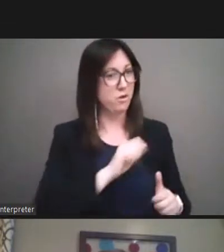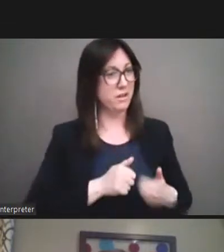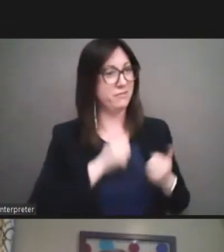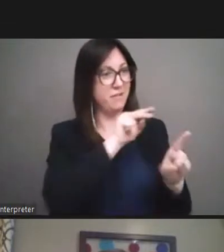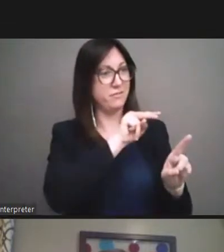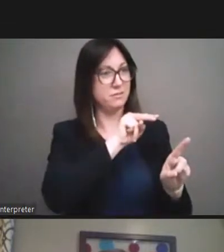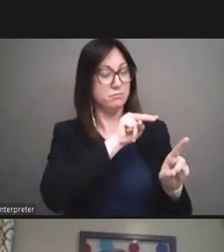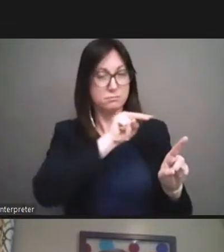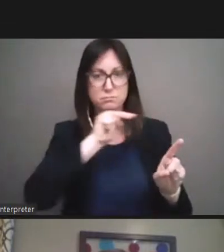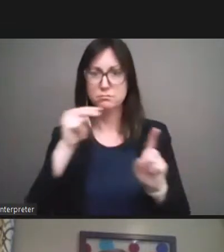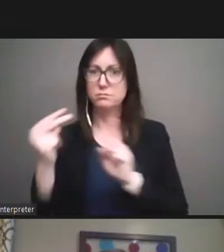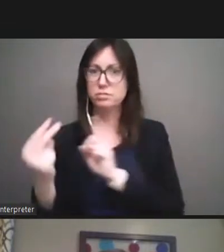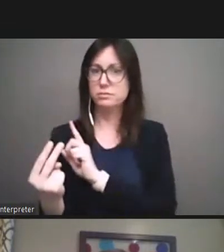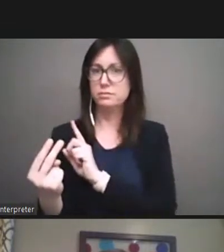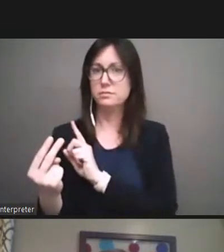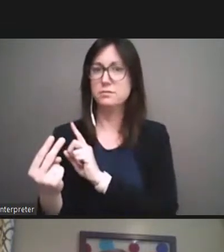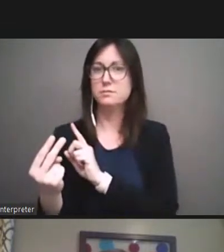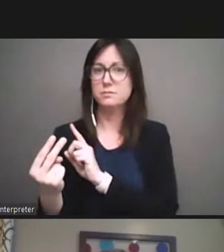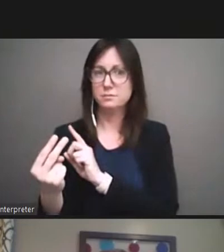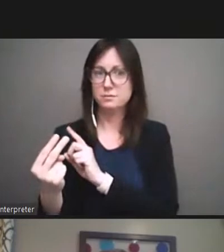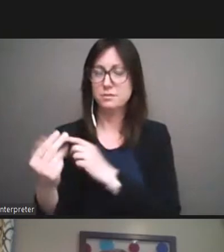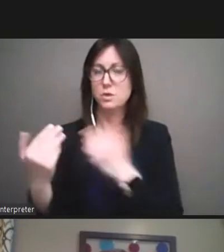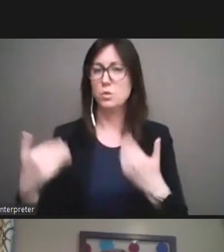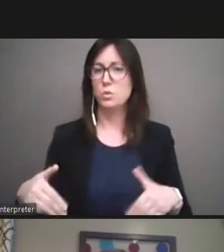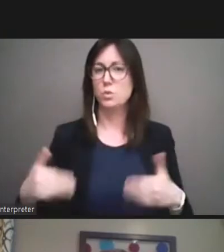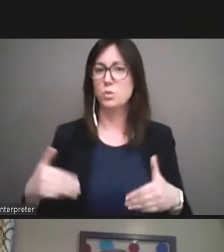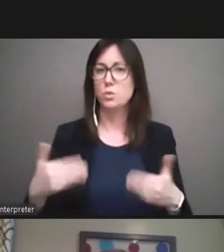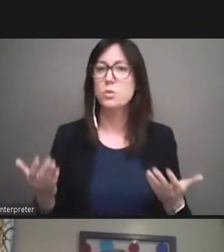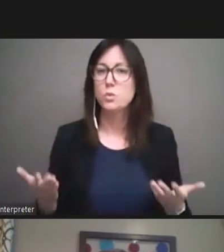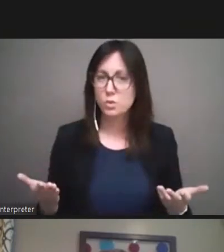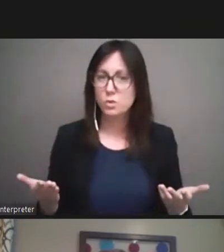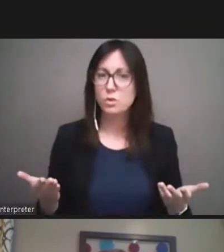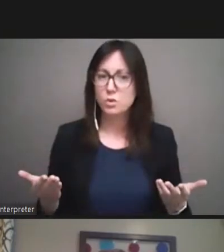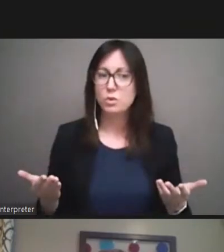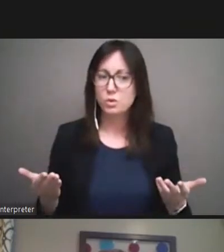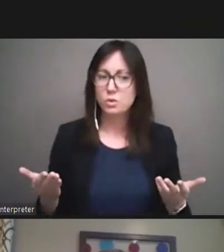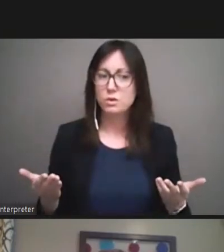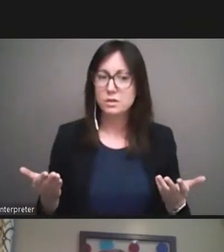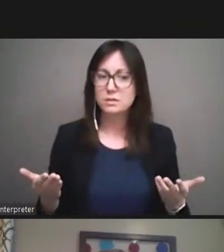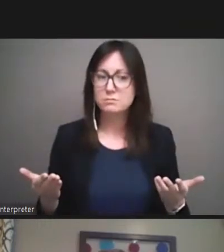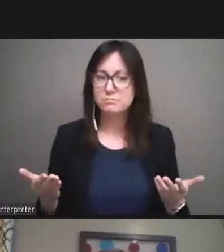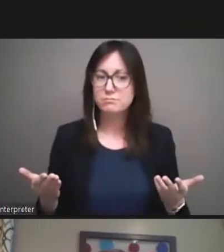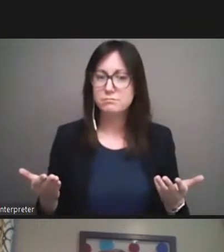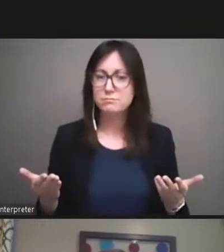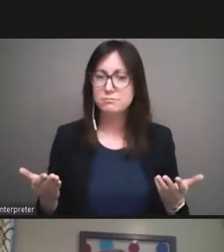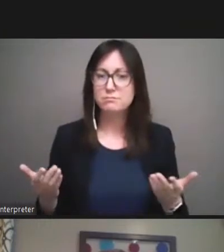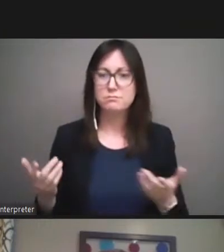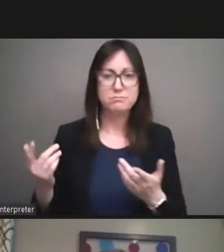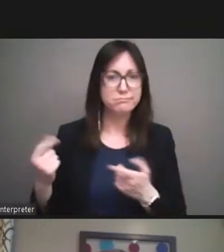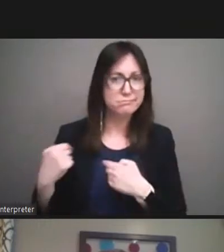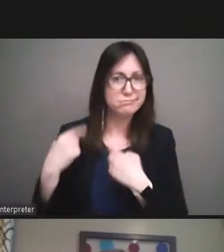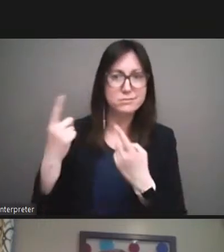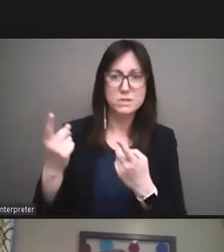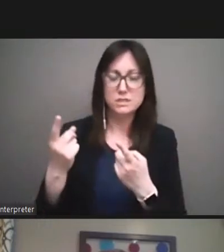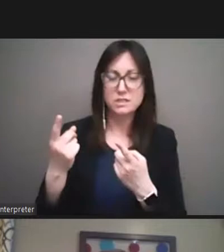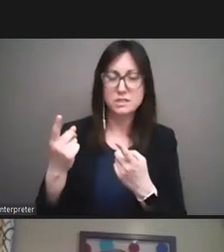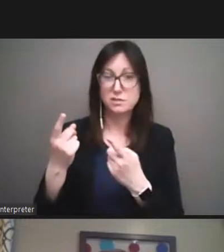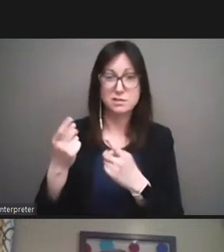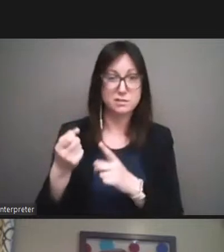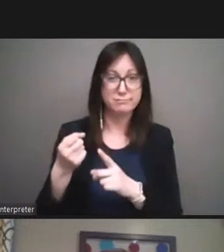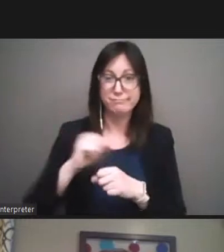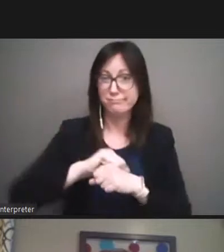and well-being. And so similarly, I feel like in so many ways, since this pandemic